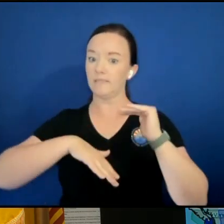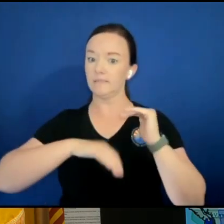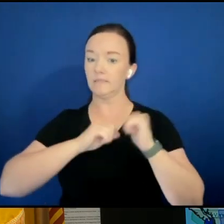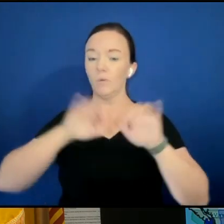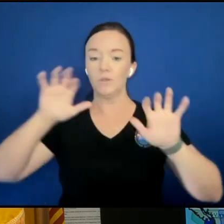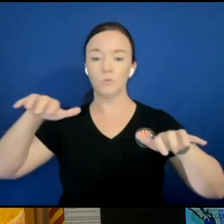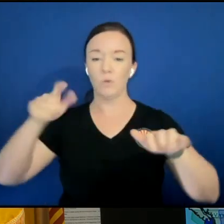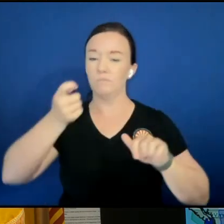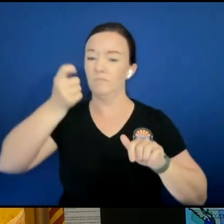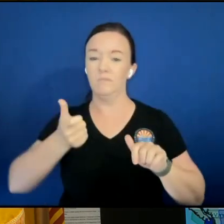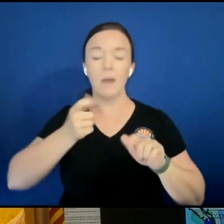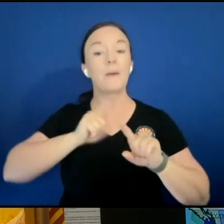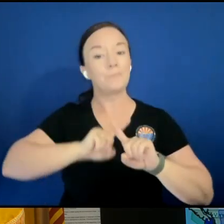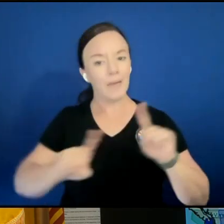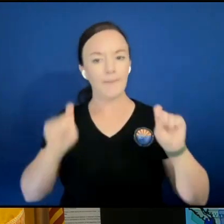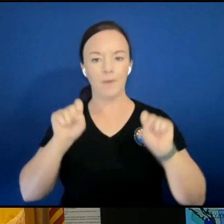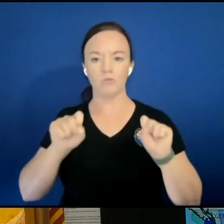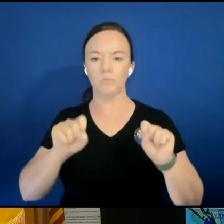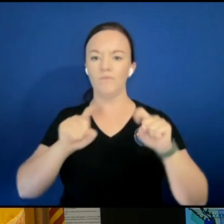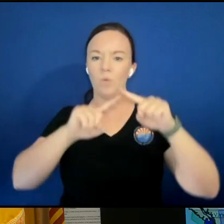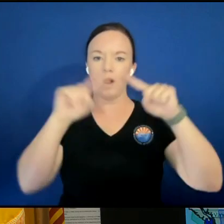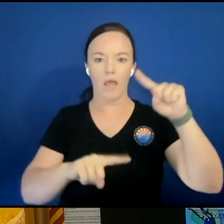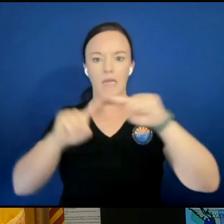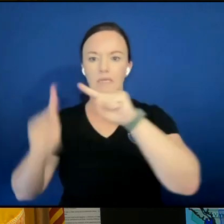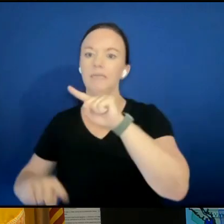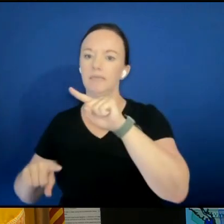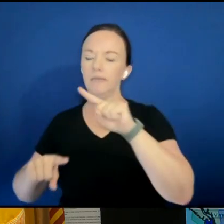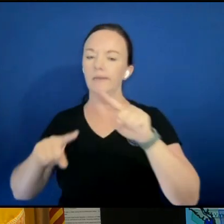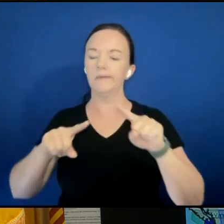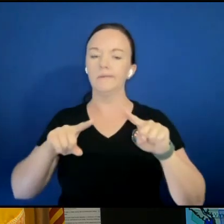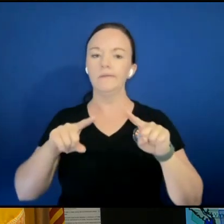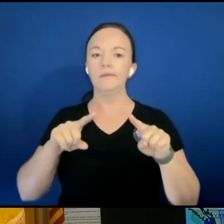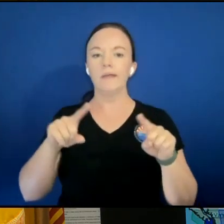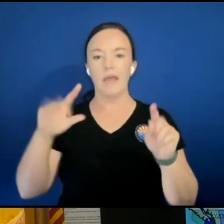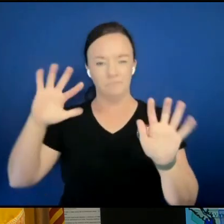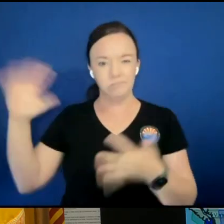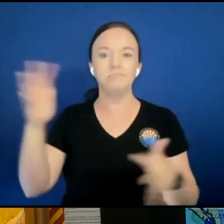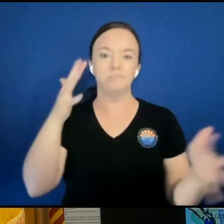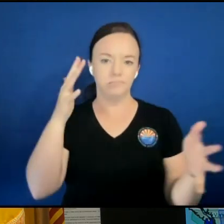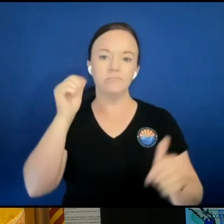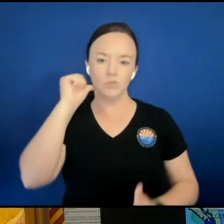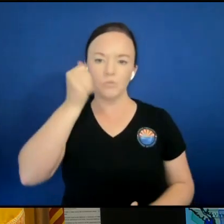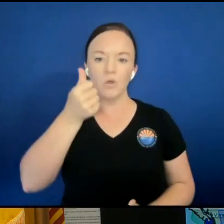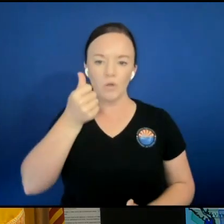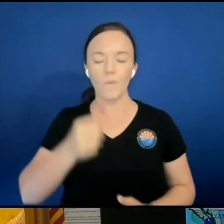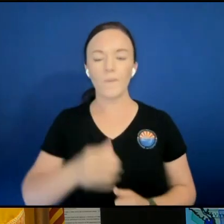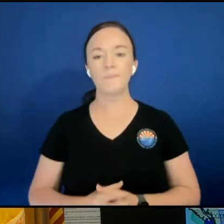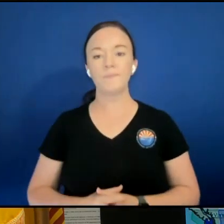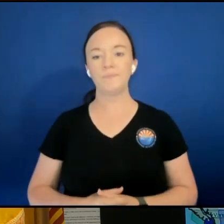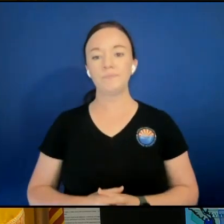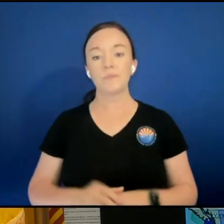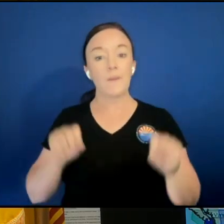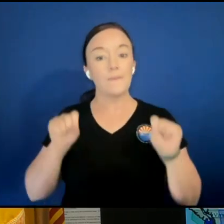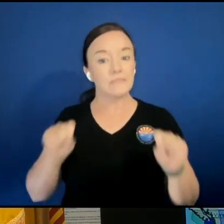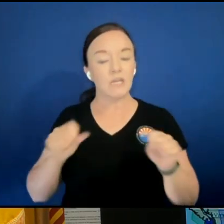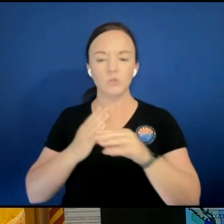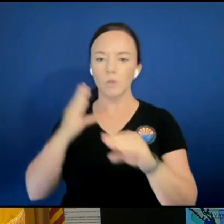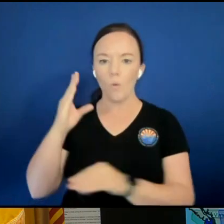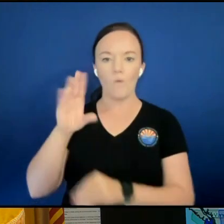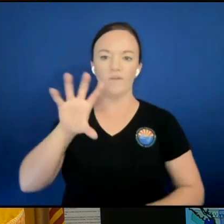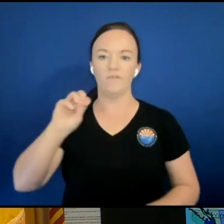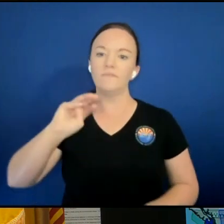dry lightning potential, and really gusty and erratic outflow winds tomorrow, potentially in excess of 50 miles per hour.